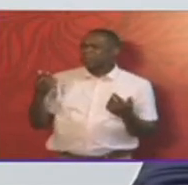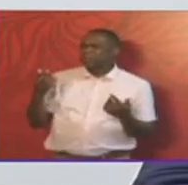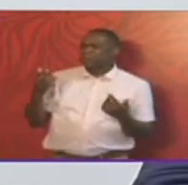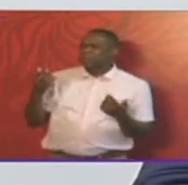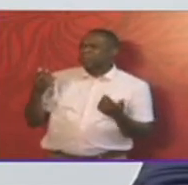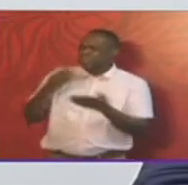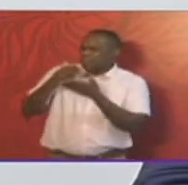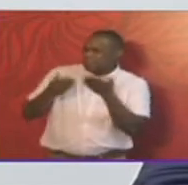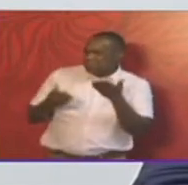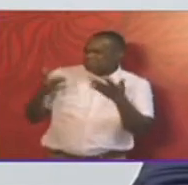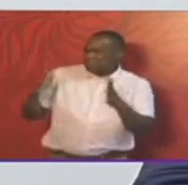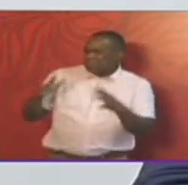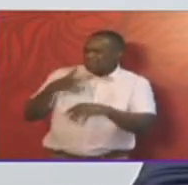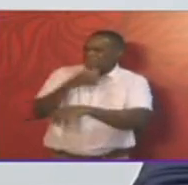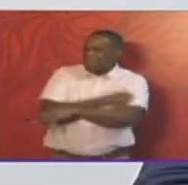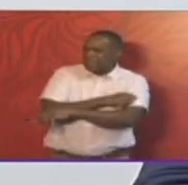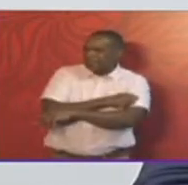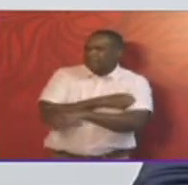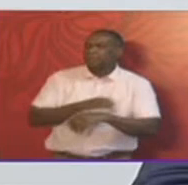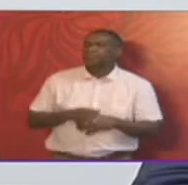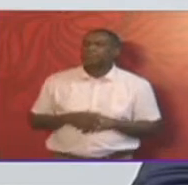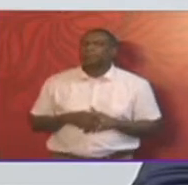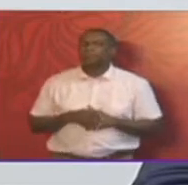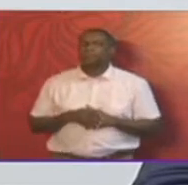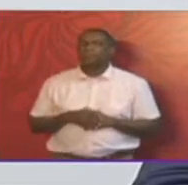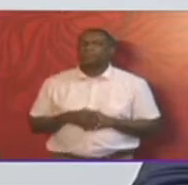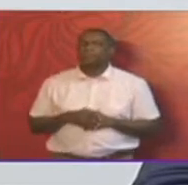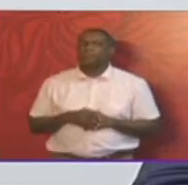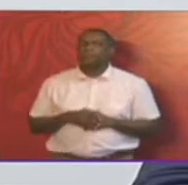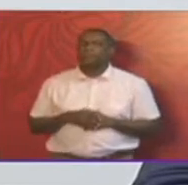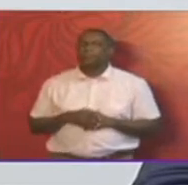Over the 3 days, we would have averaged about